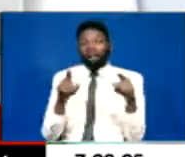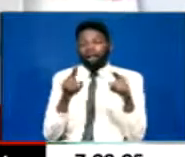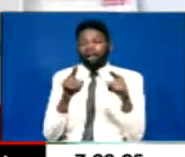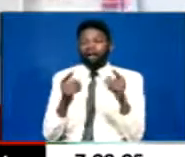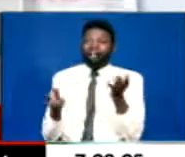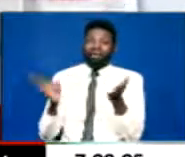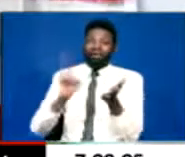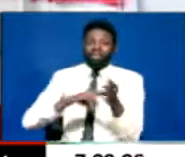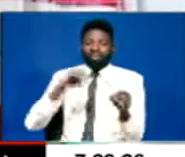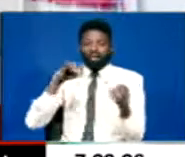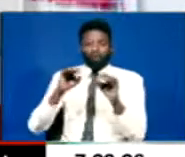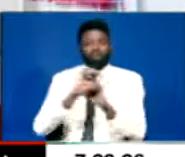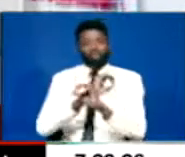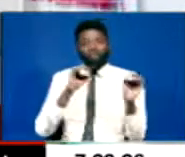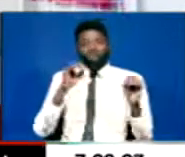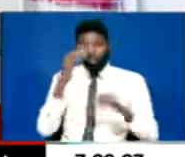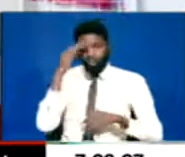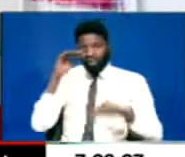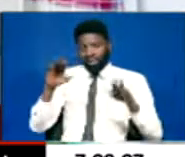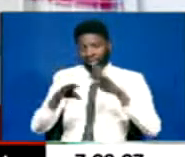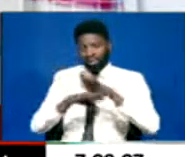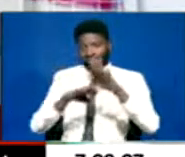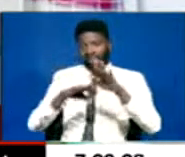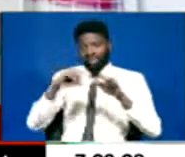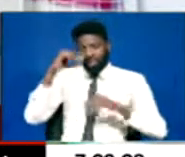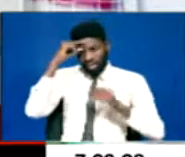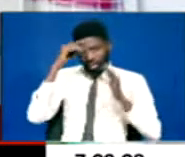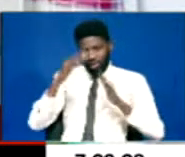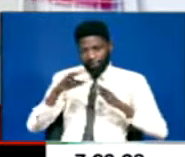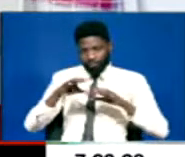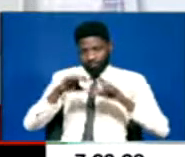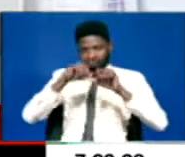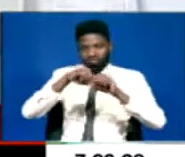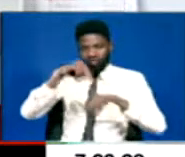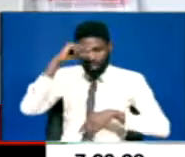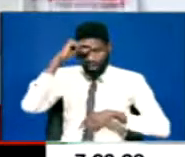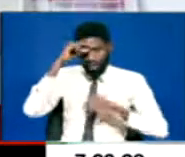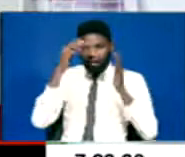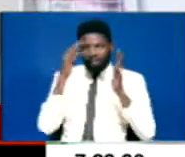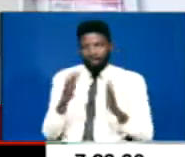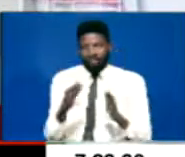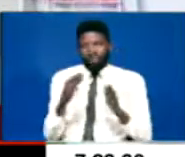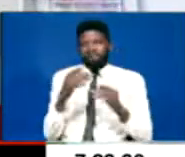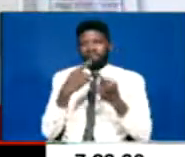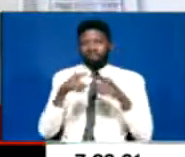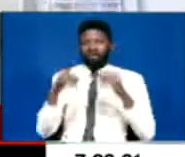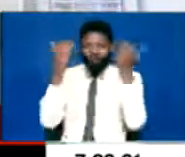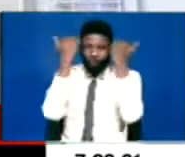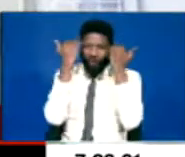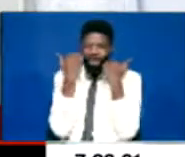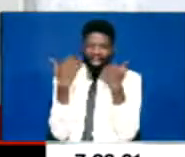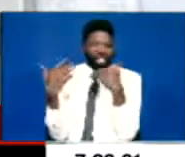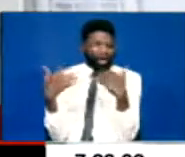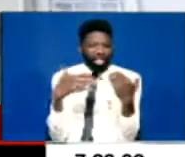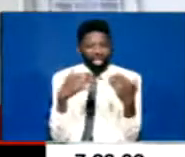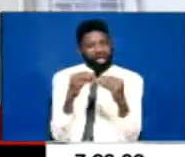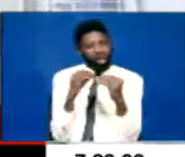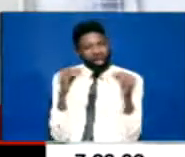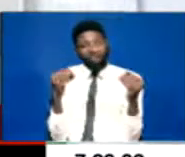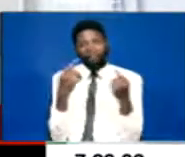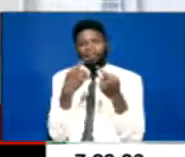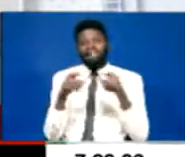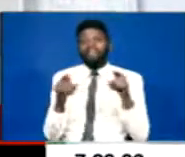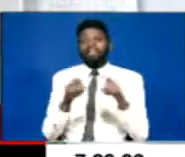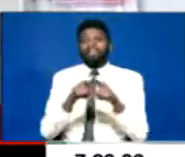Sonko's deputy would assume the governor's position, but not after a long court battle. Moore now hopes to finally achieve his goal to lead